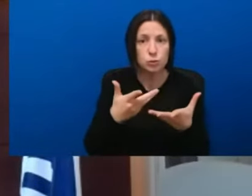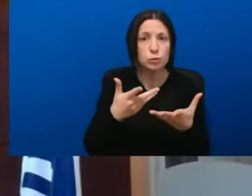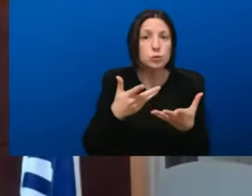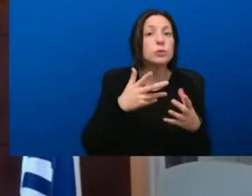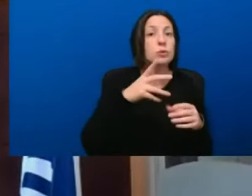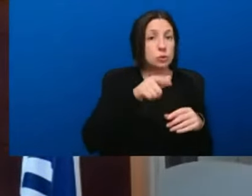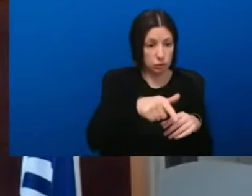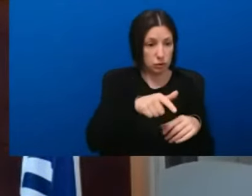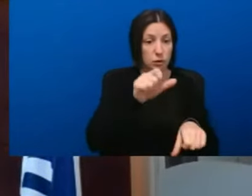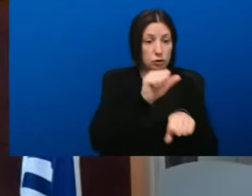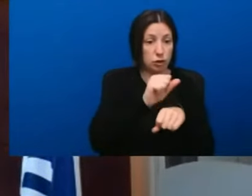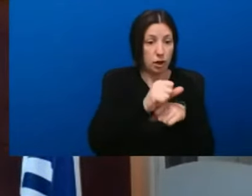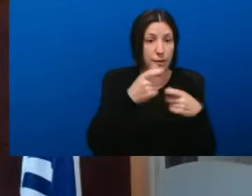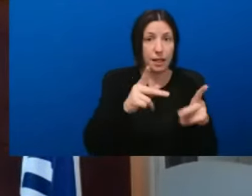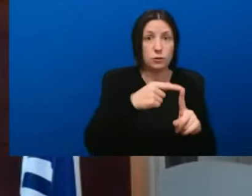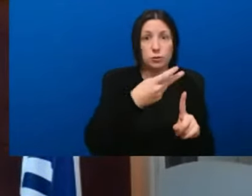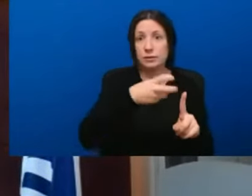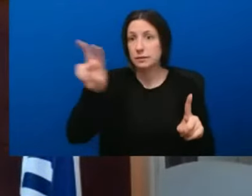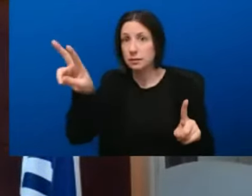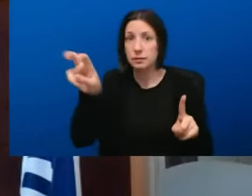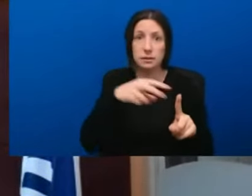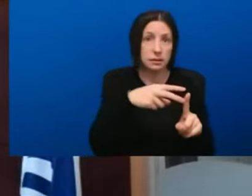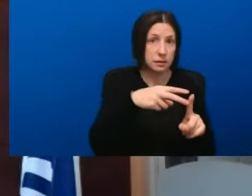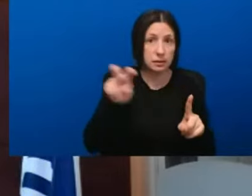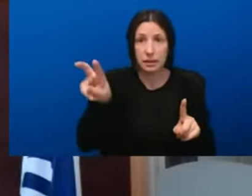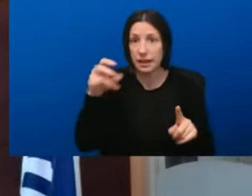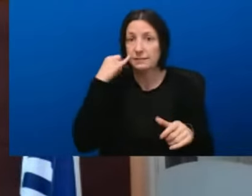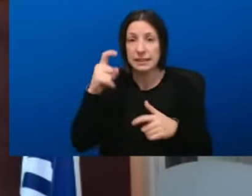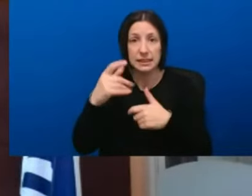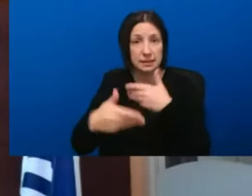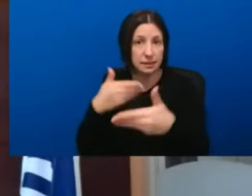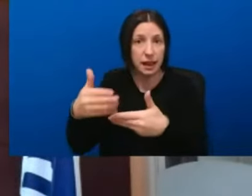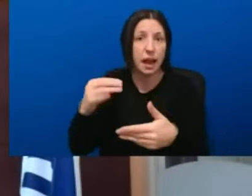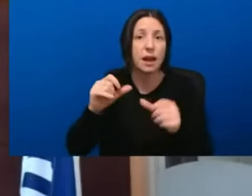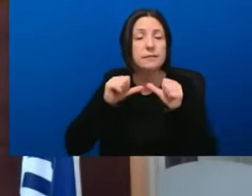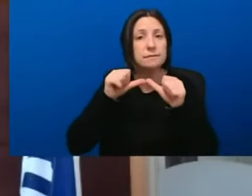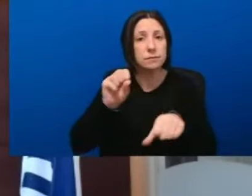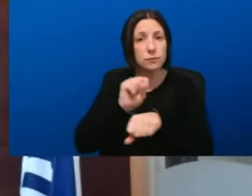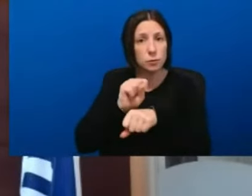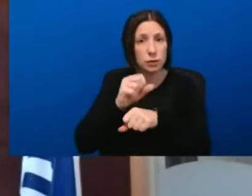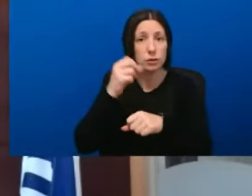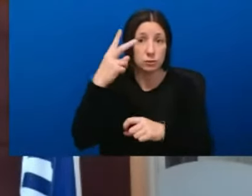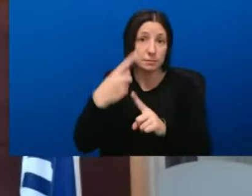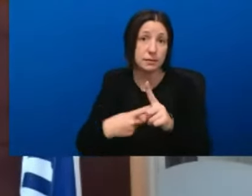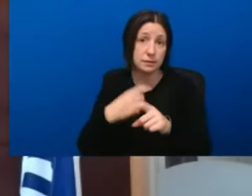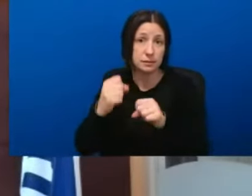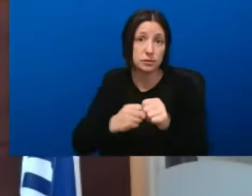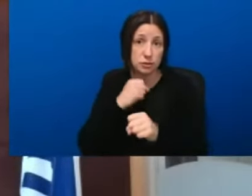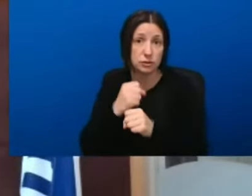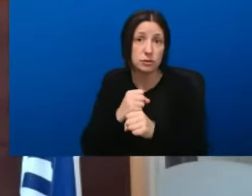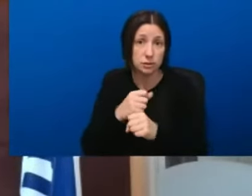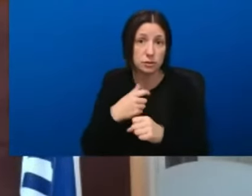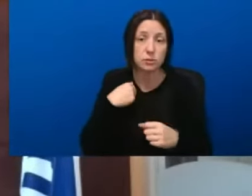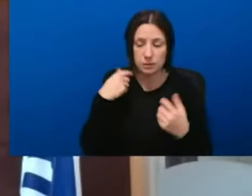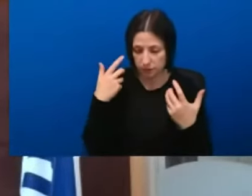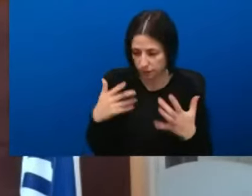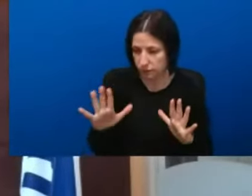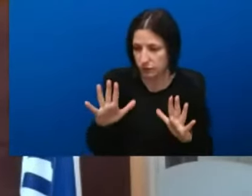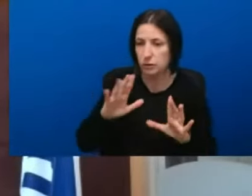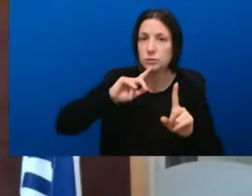trying to build that organizational structure that allows us to operate more holistically 12 months of the year. We're on that path. We